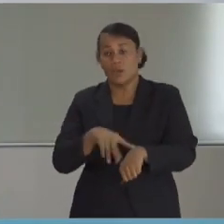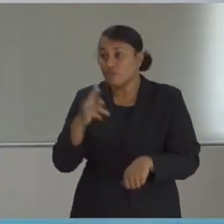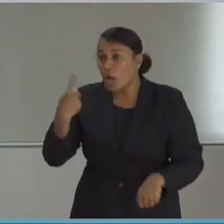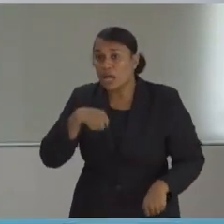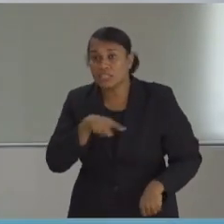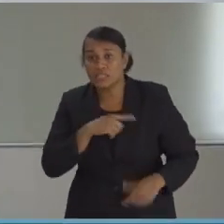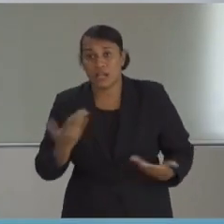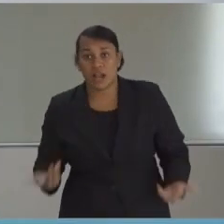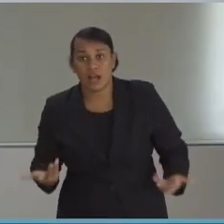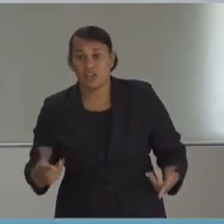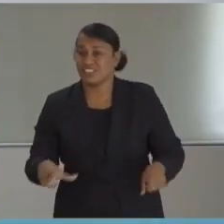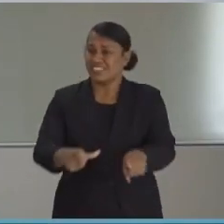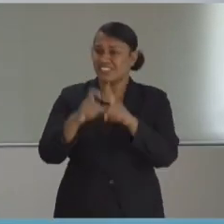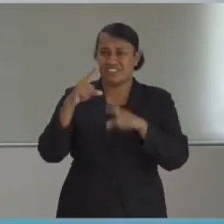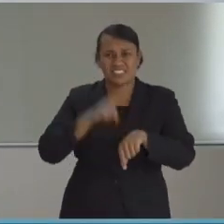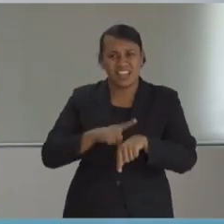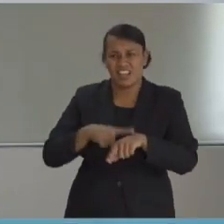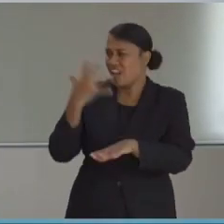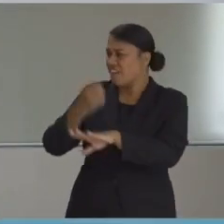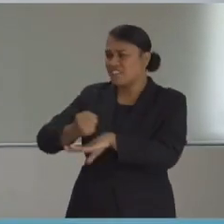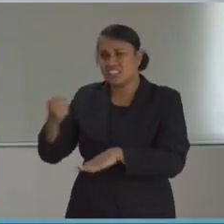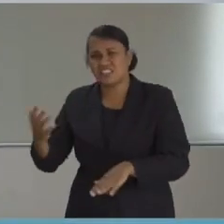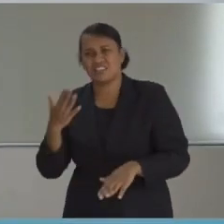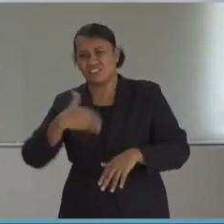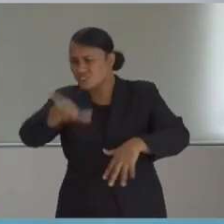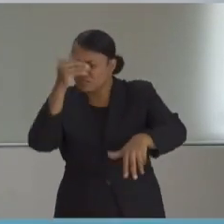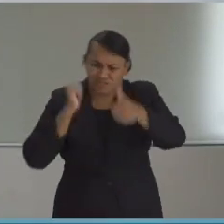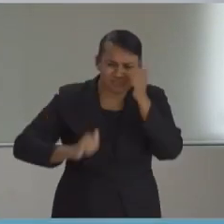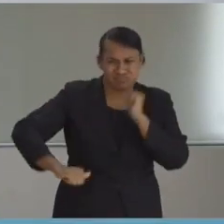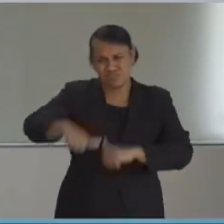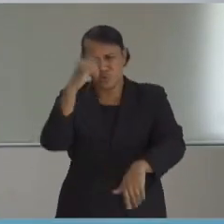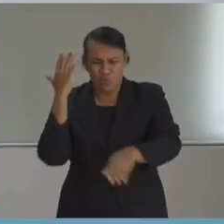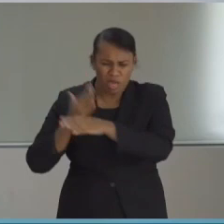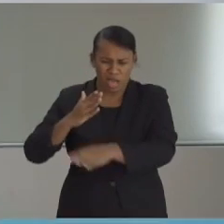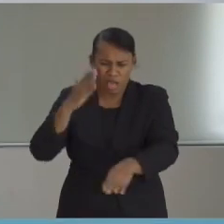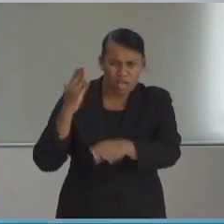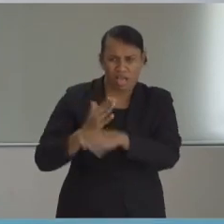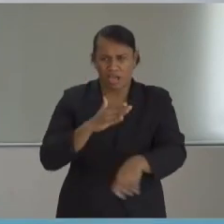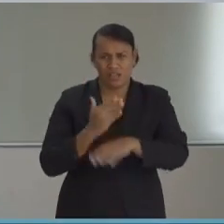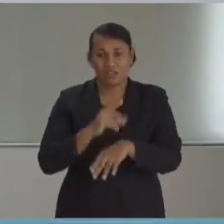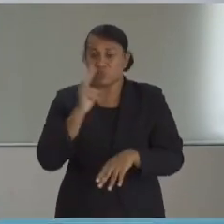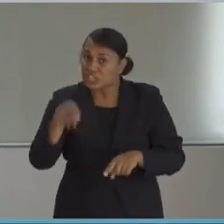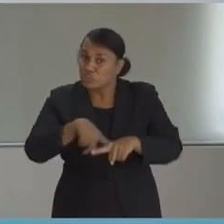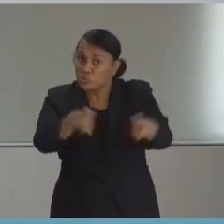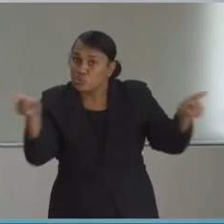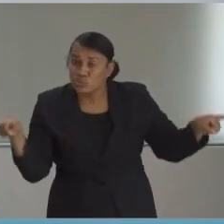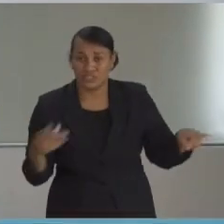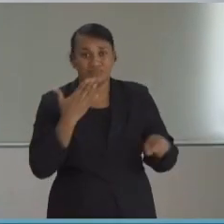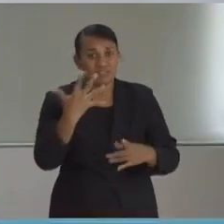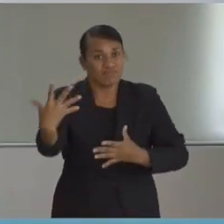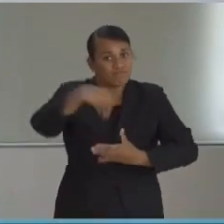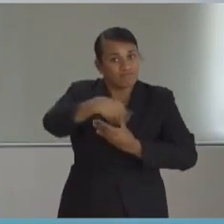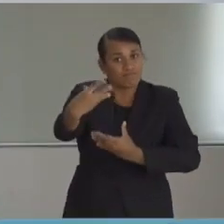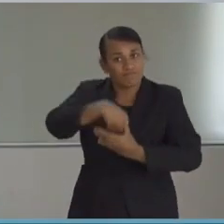but we need to work together. Every Fijian, we need to work together for the betterment